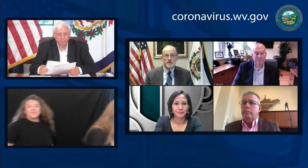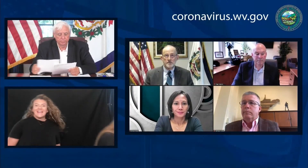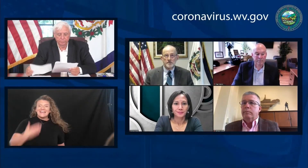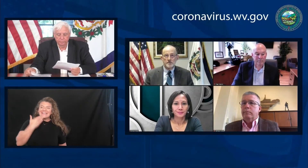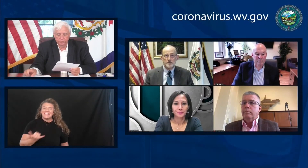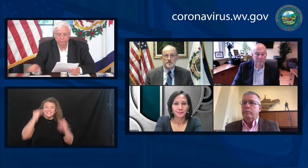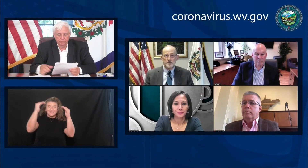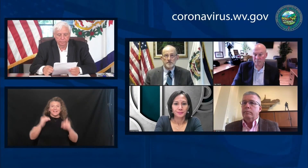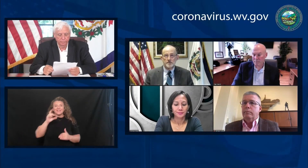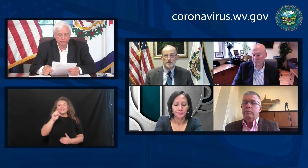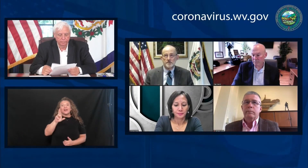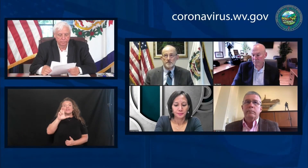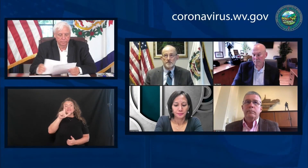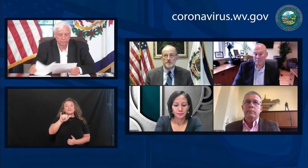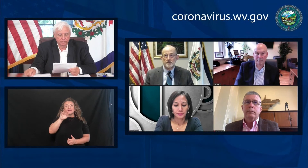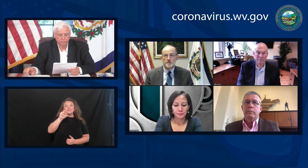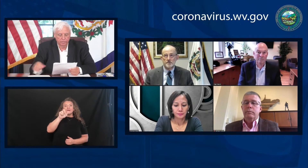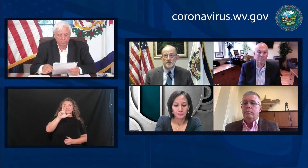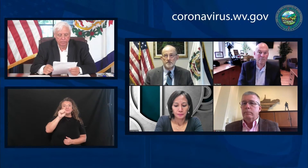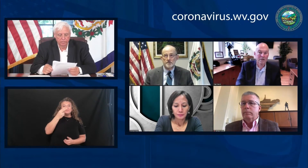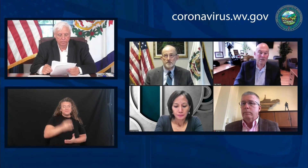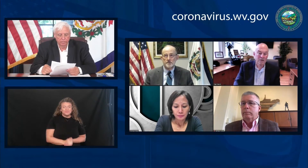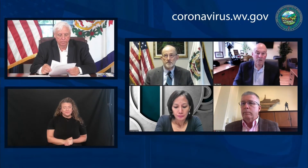Dr. Clay Marsh, our coronavirus czar.